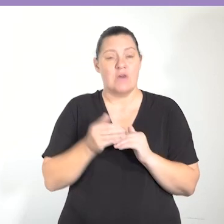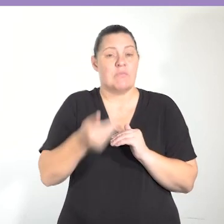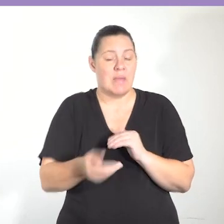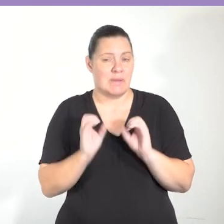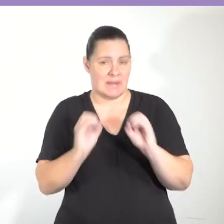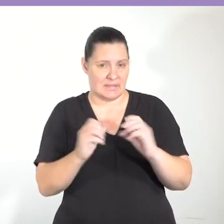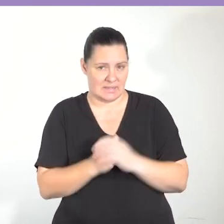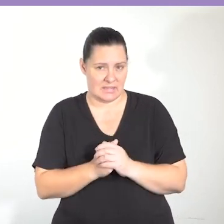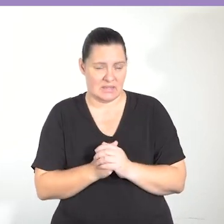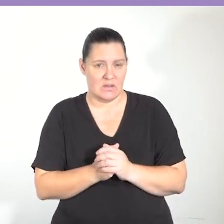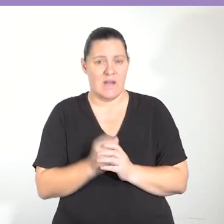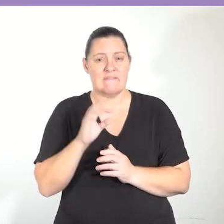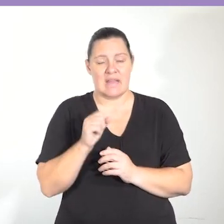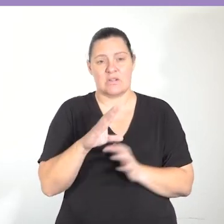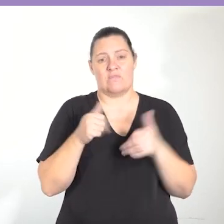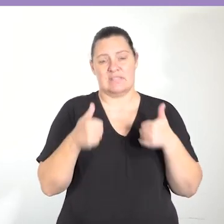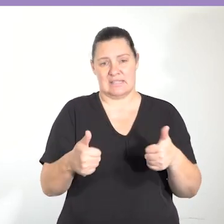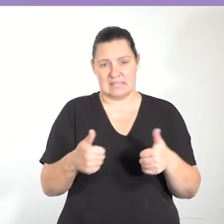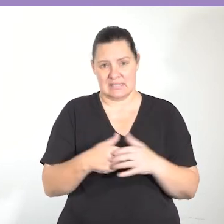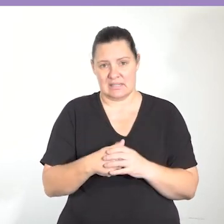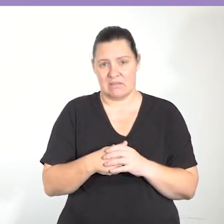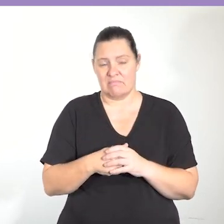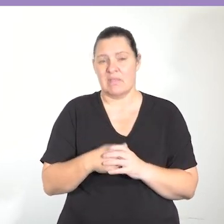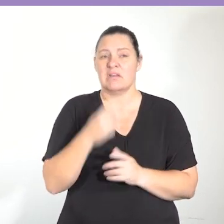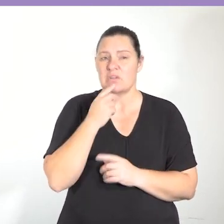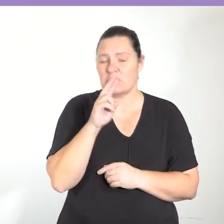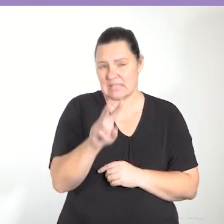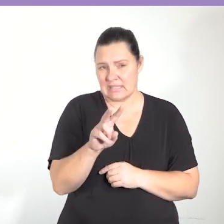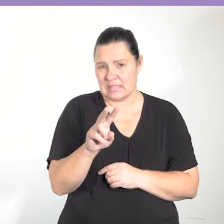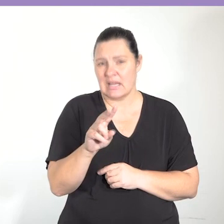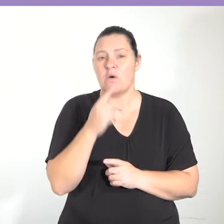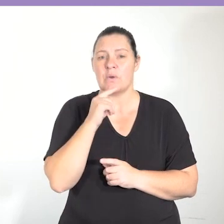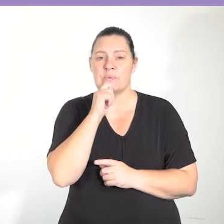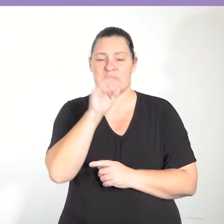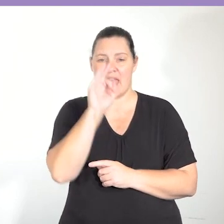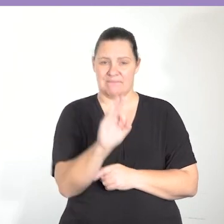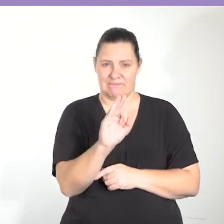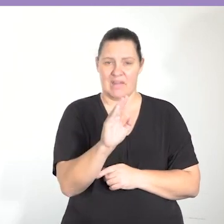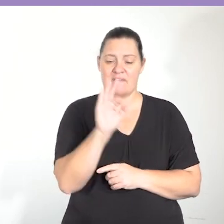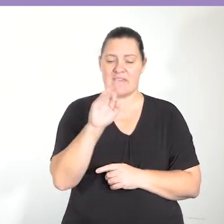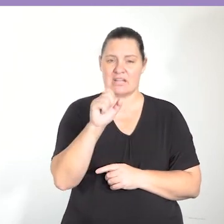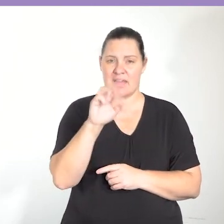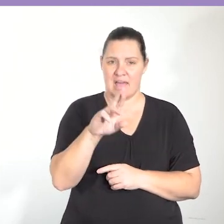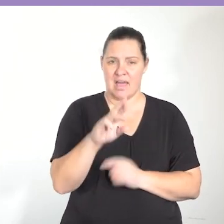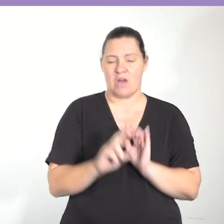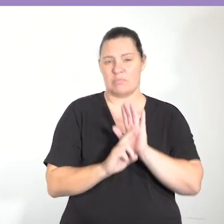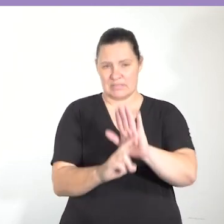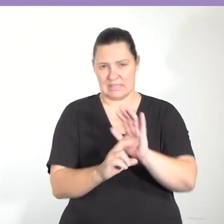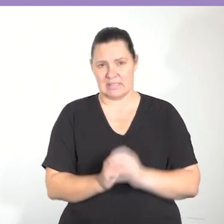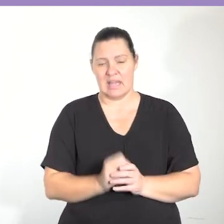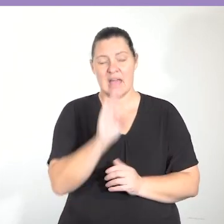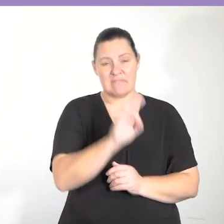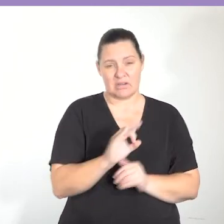For example, the factors of 6. And we can see there again that we are using an F to represent factors. So the factors of 6